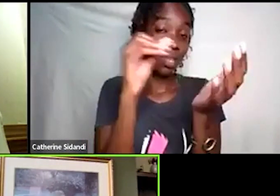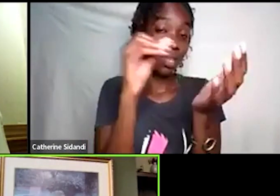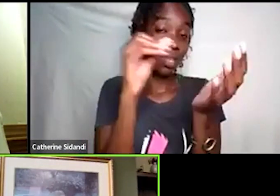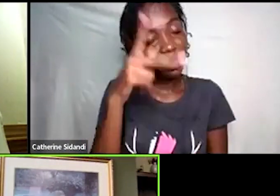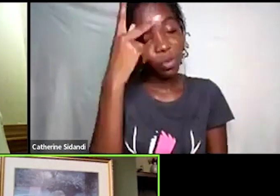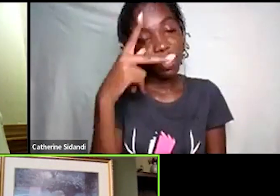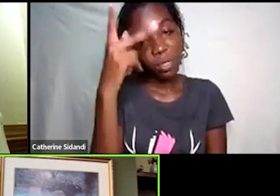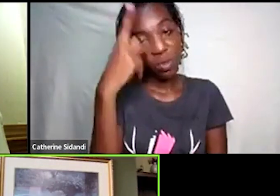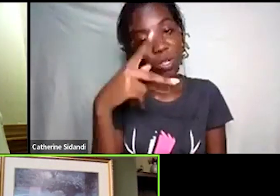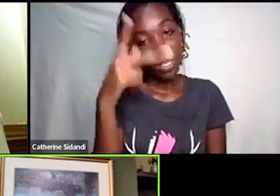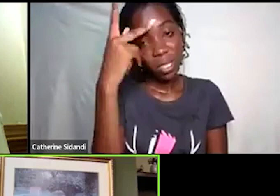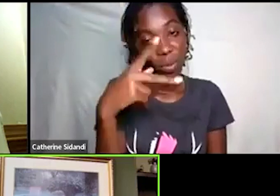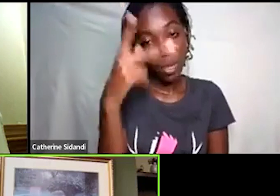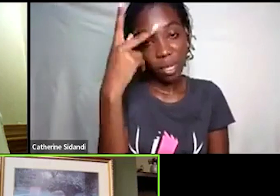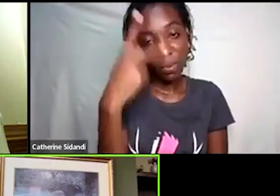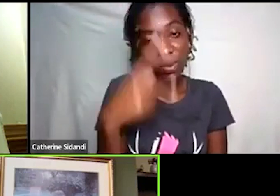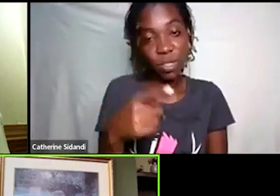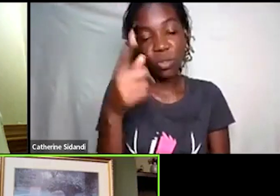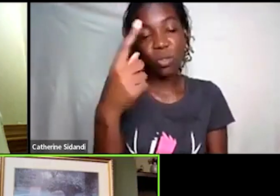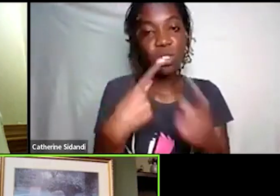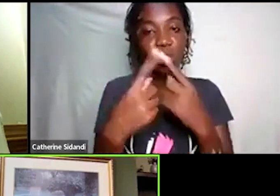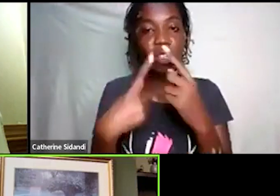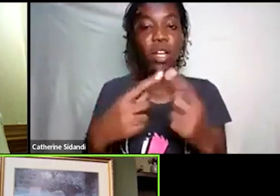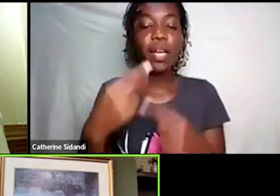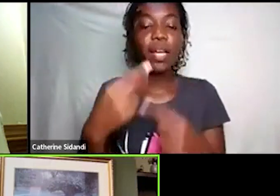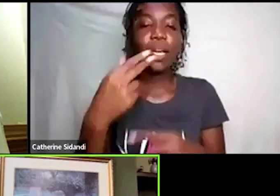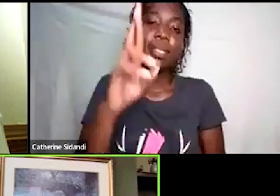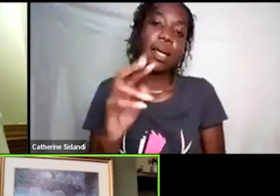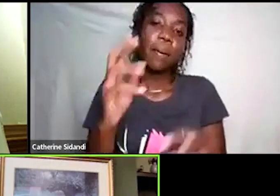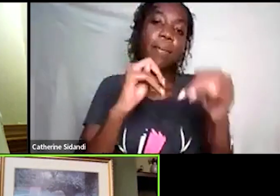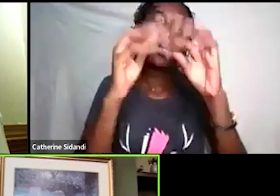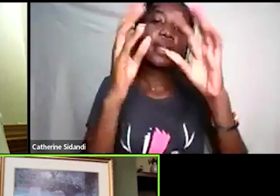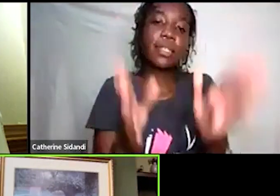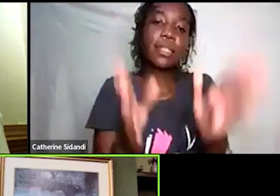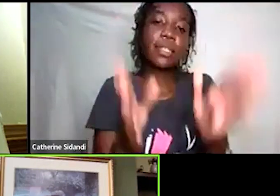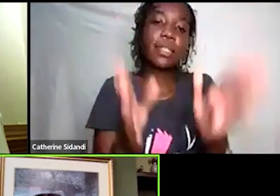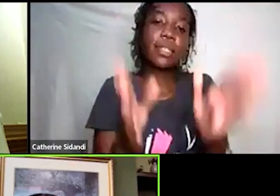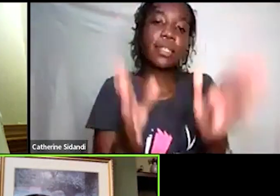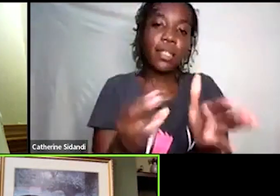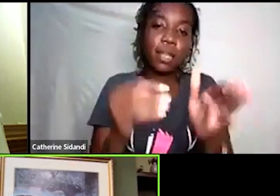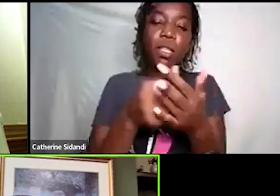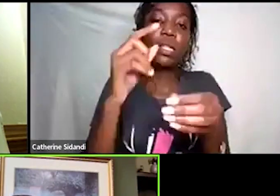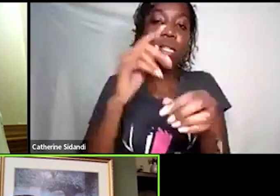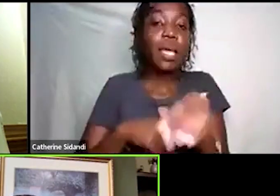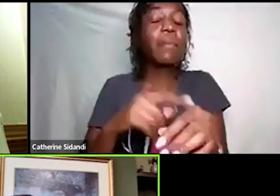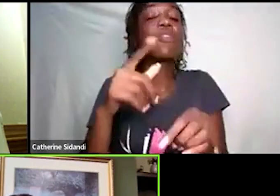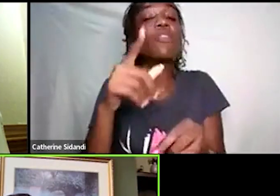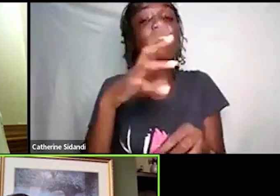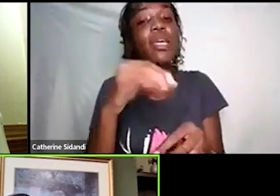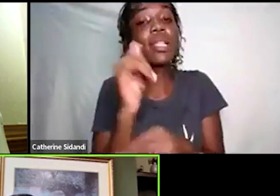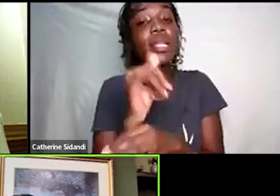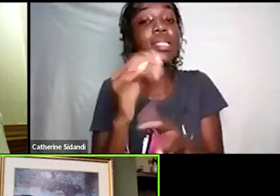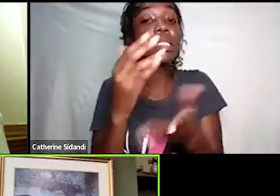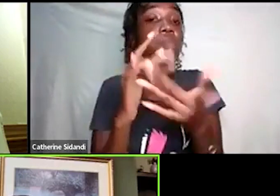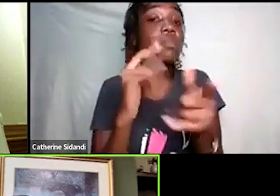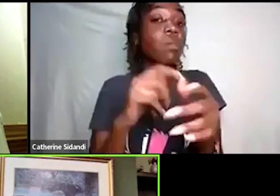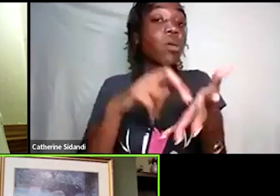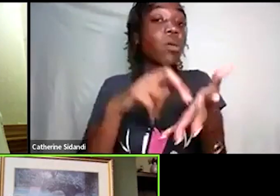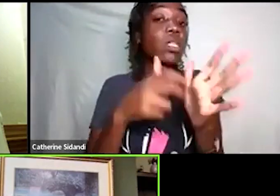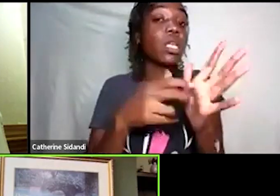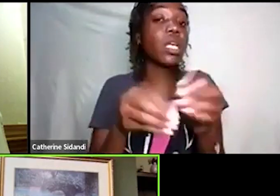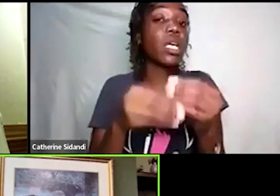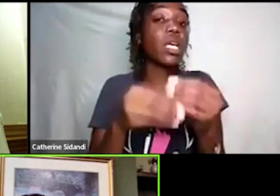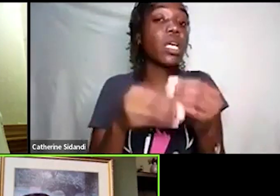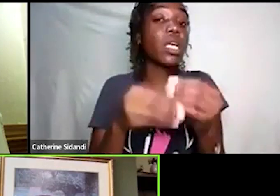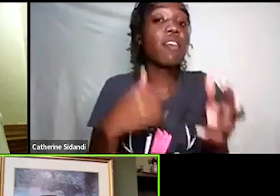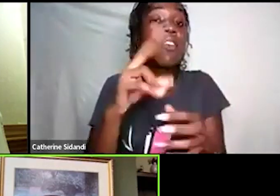Talk to your HR manager all the time. Find those policies. Sometimes in your contract that you're given, there's nothing about